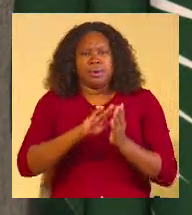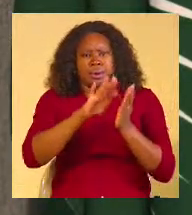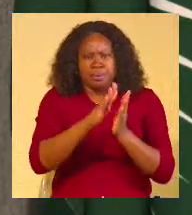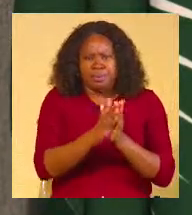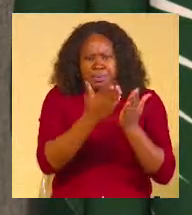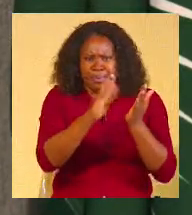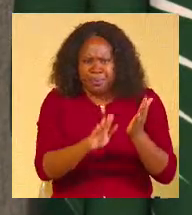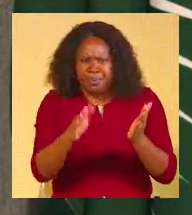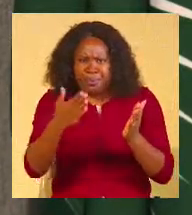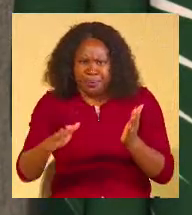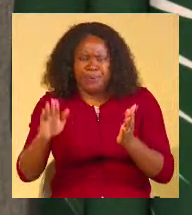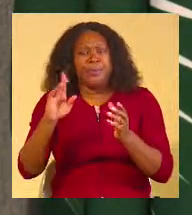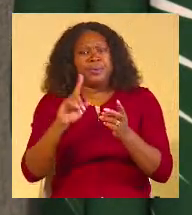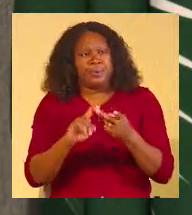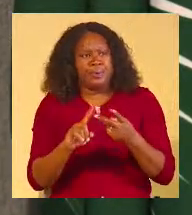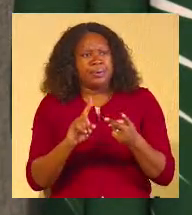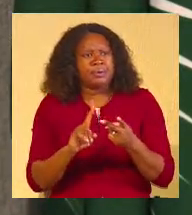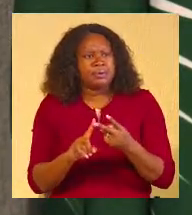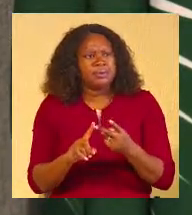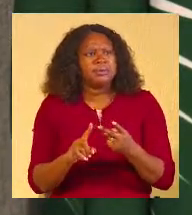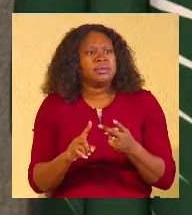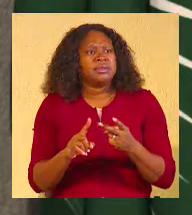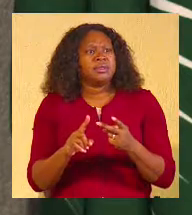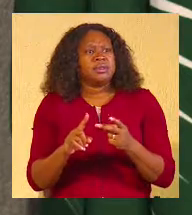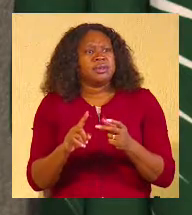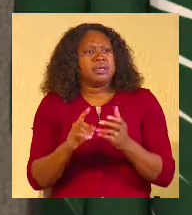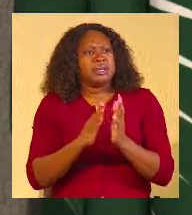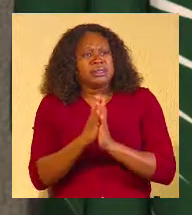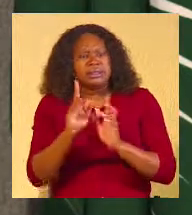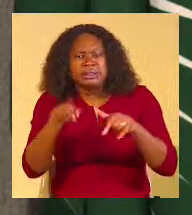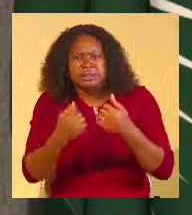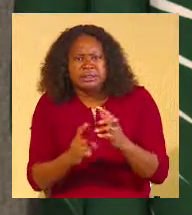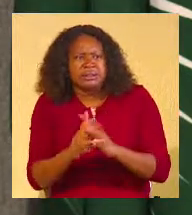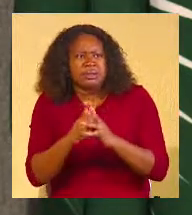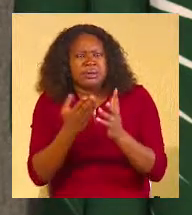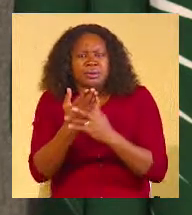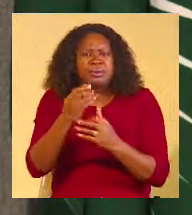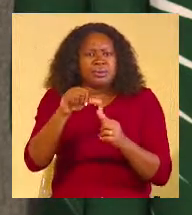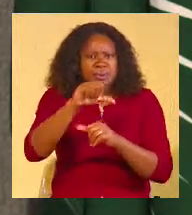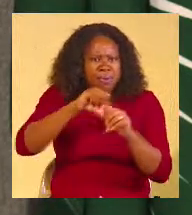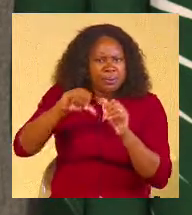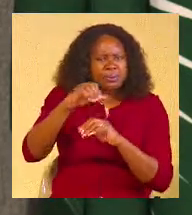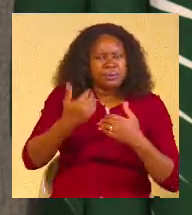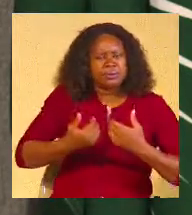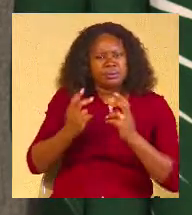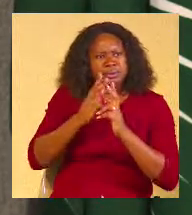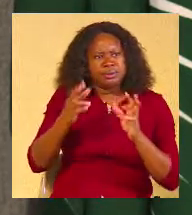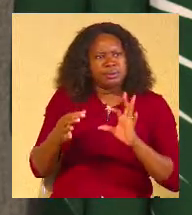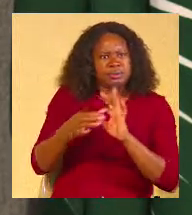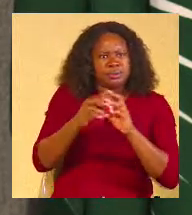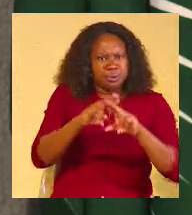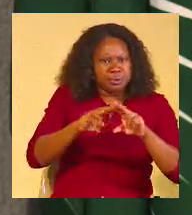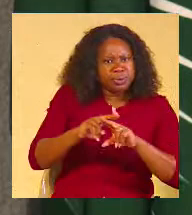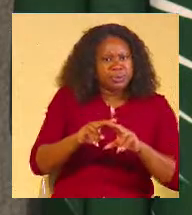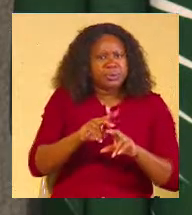and guides, and you would see some interesting things coming through on social media that the young people are so good at using